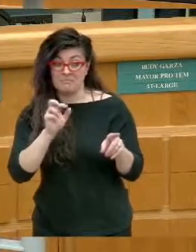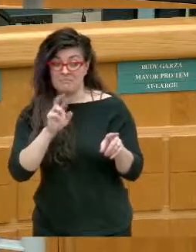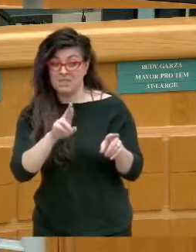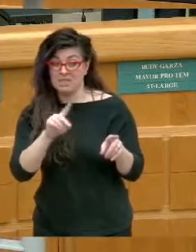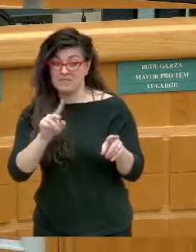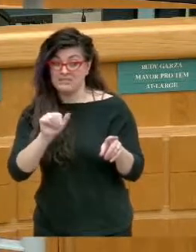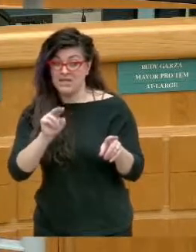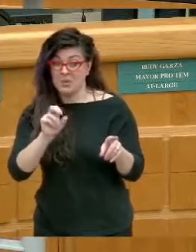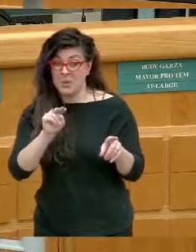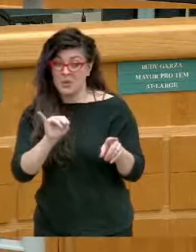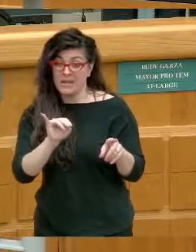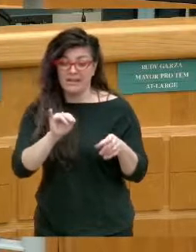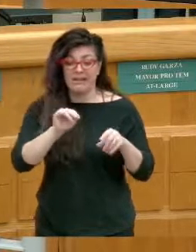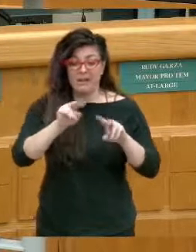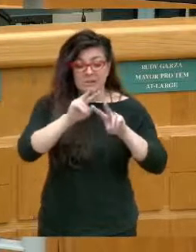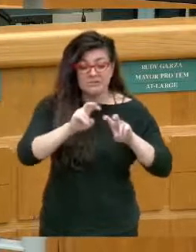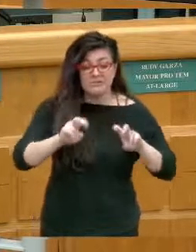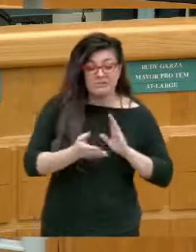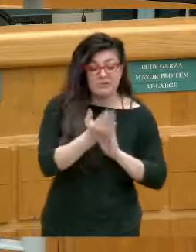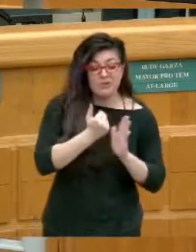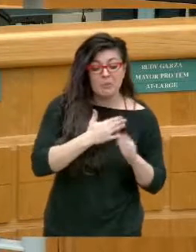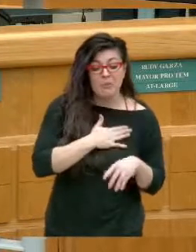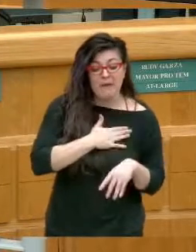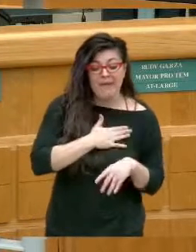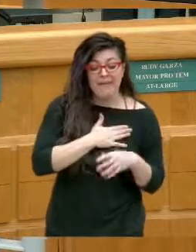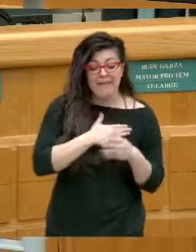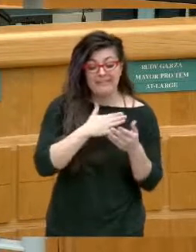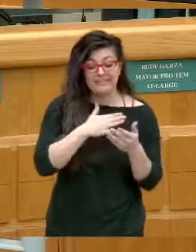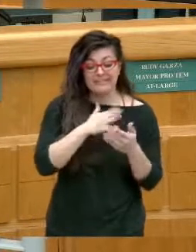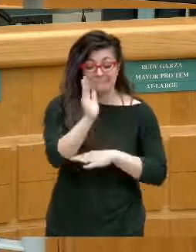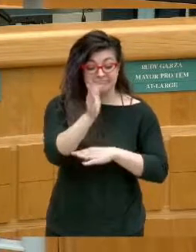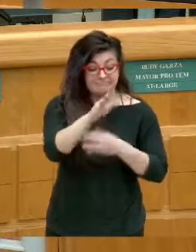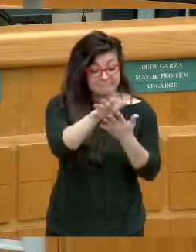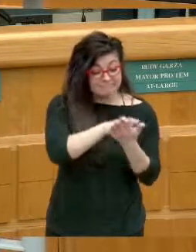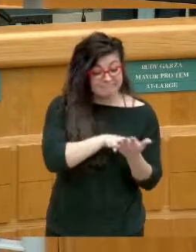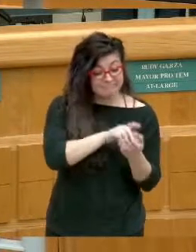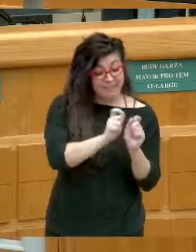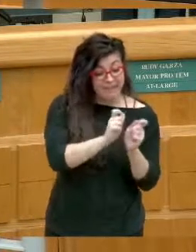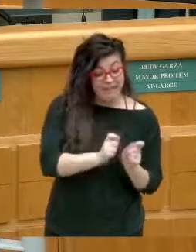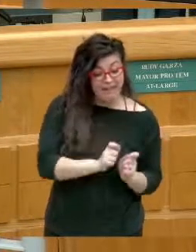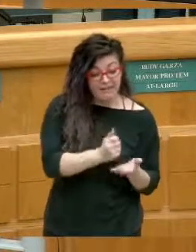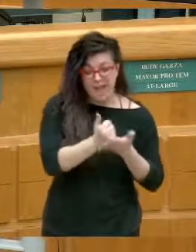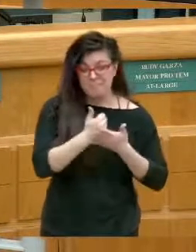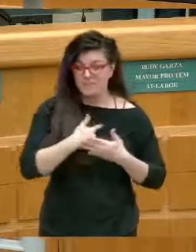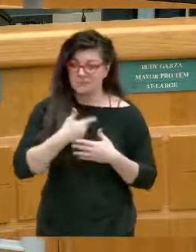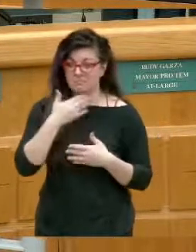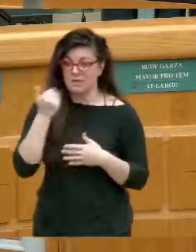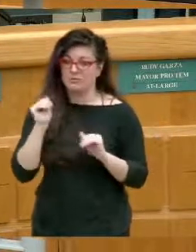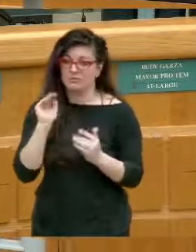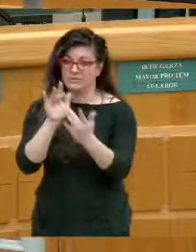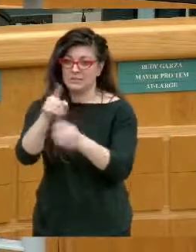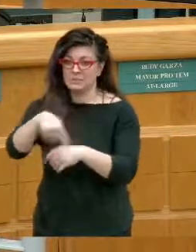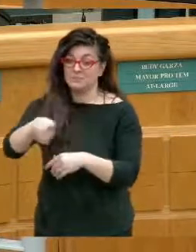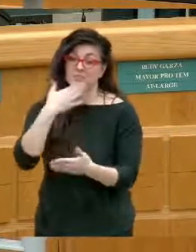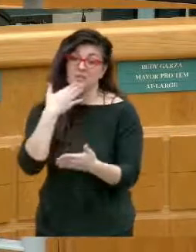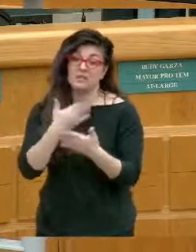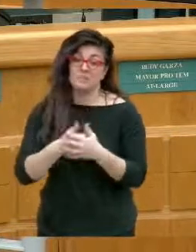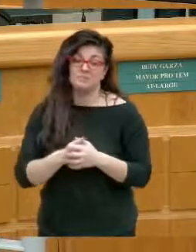me feedback, I think it gets a lot better, and I'm better able to reach all of you. So thank you.